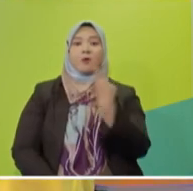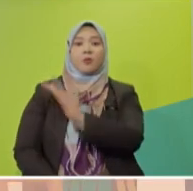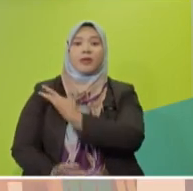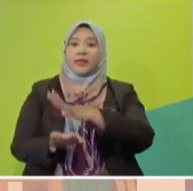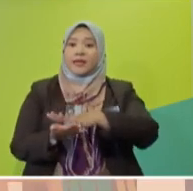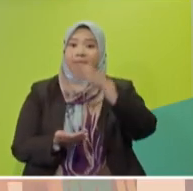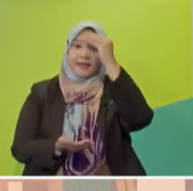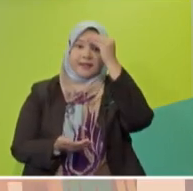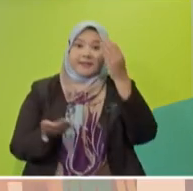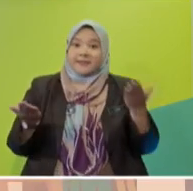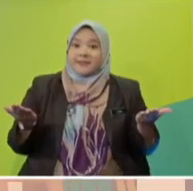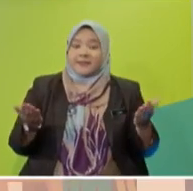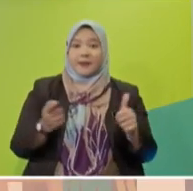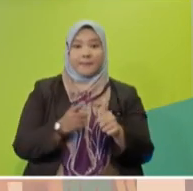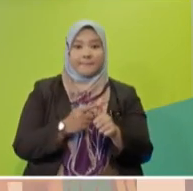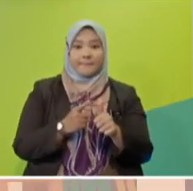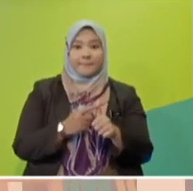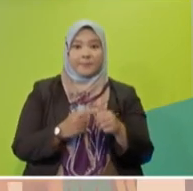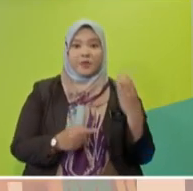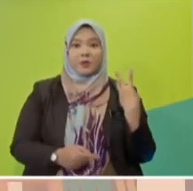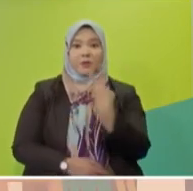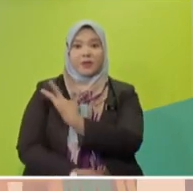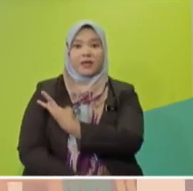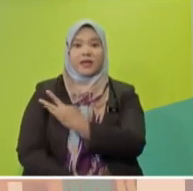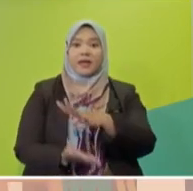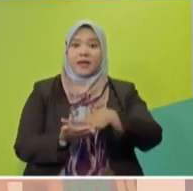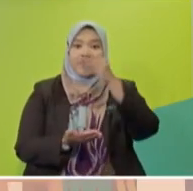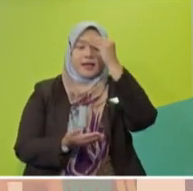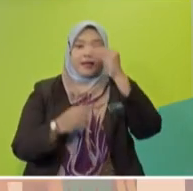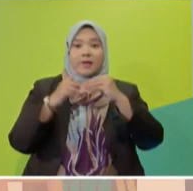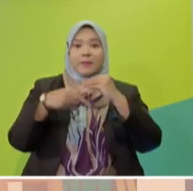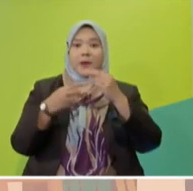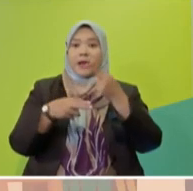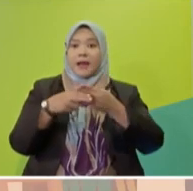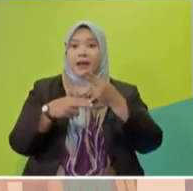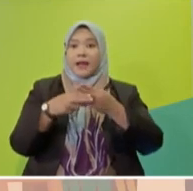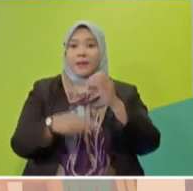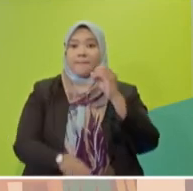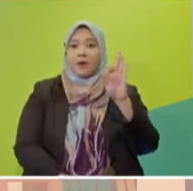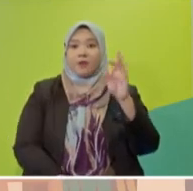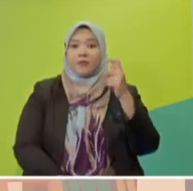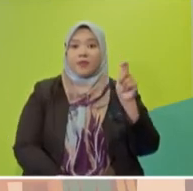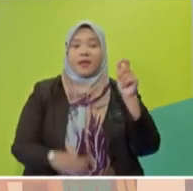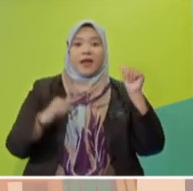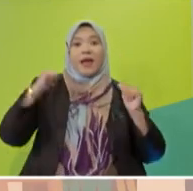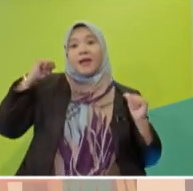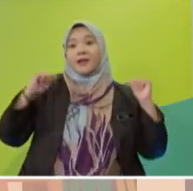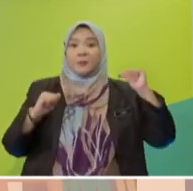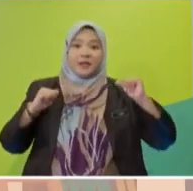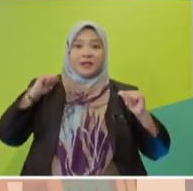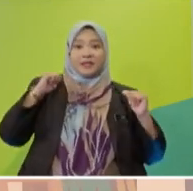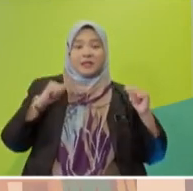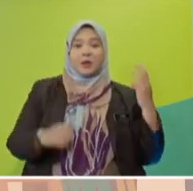also able to blend the words correctly and also recite the gestan with action. So I think our learning objective has